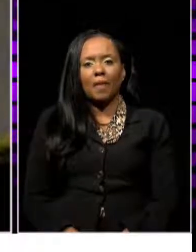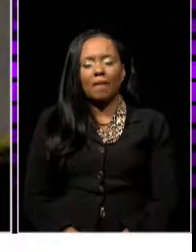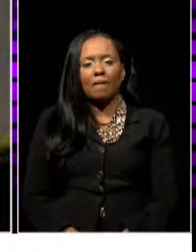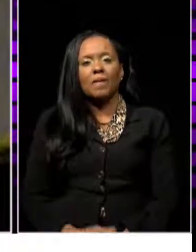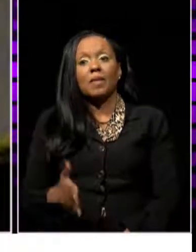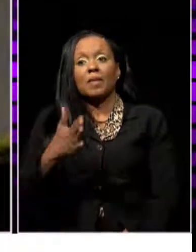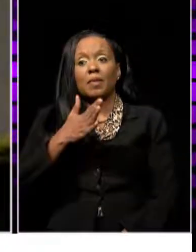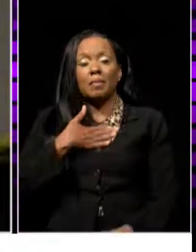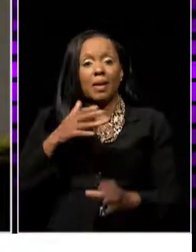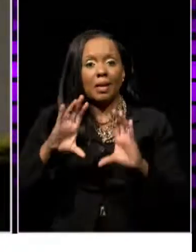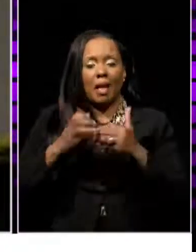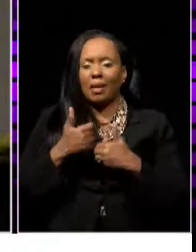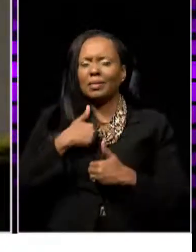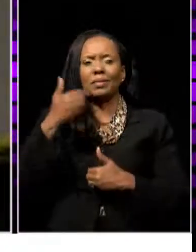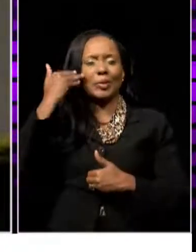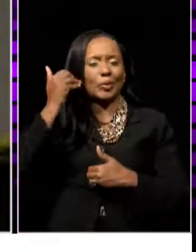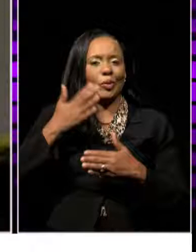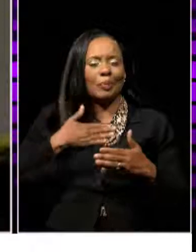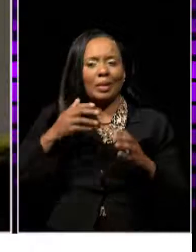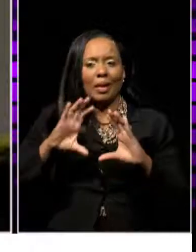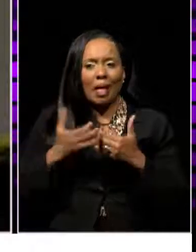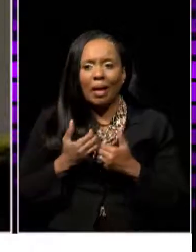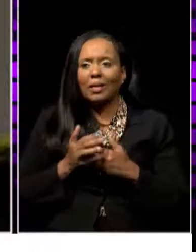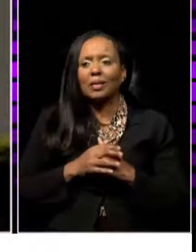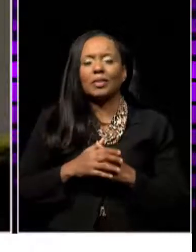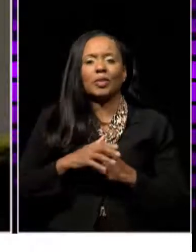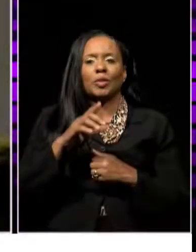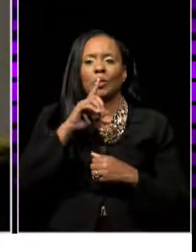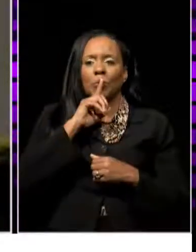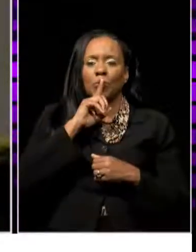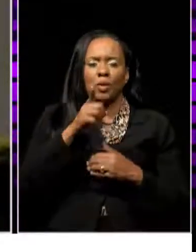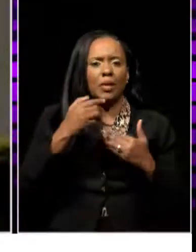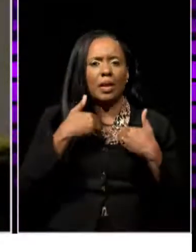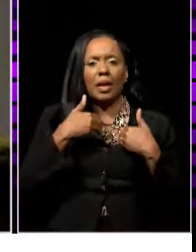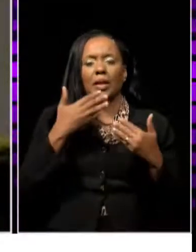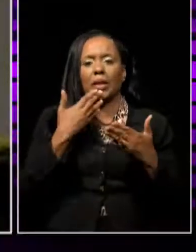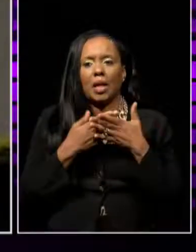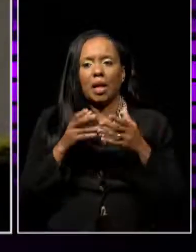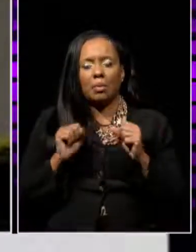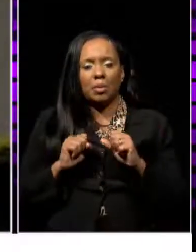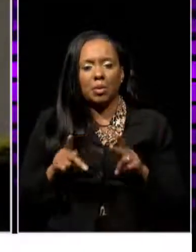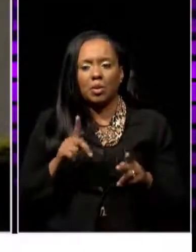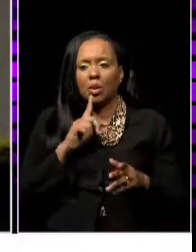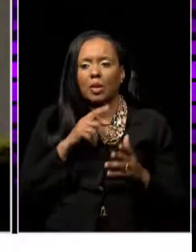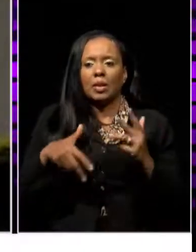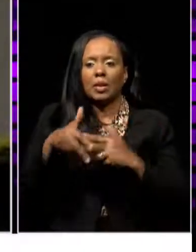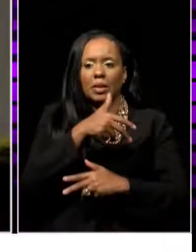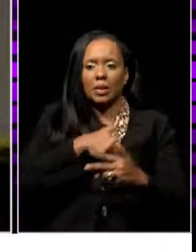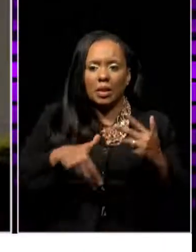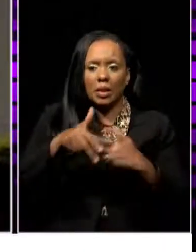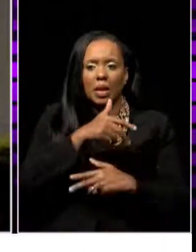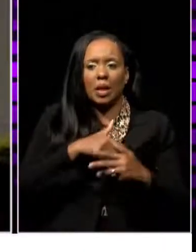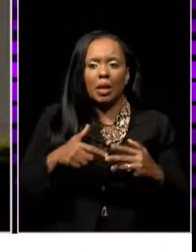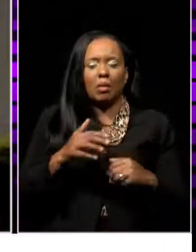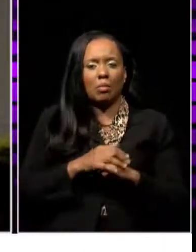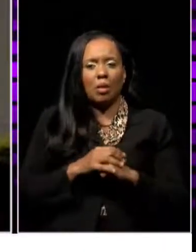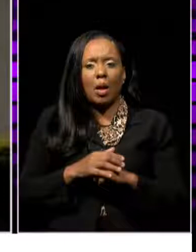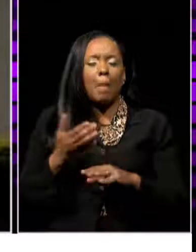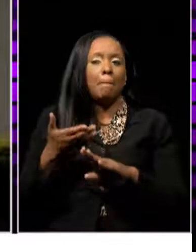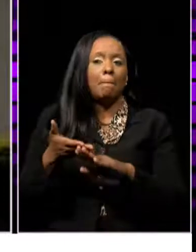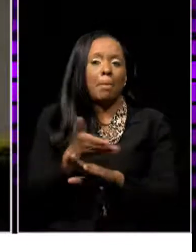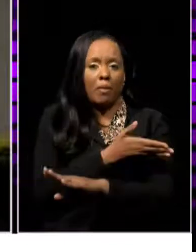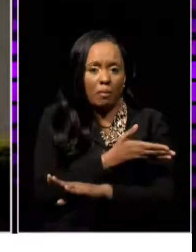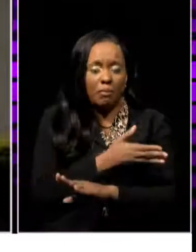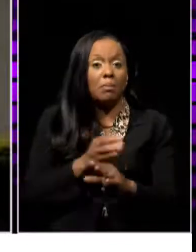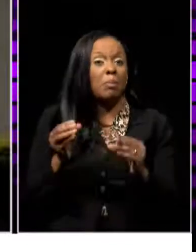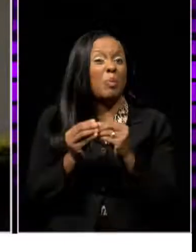them, and I taught them the year before. They had had the opportunity to engage with each other the year before. It is a little easier